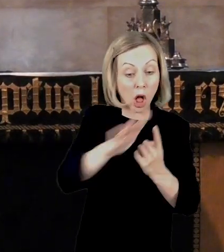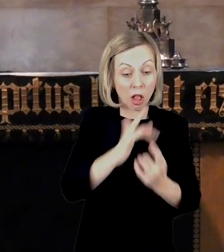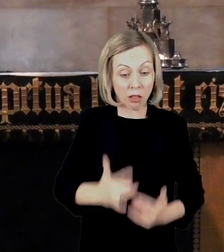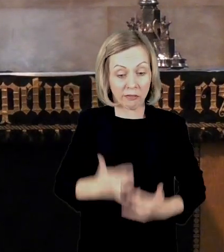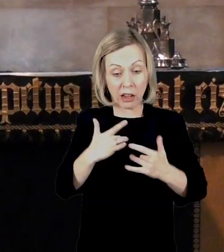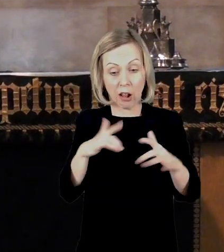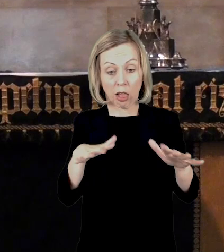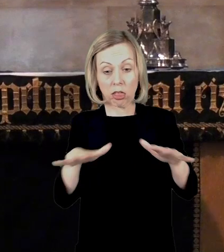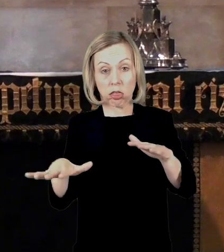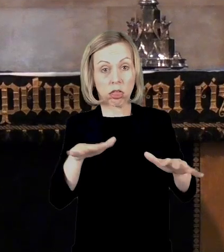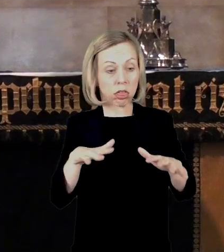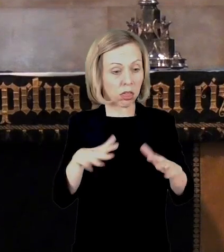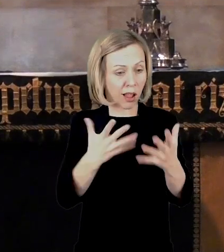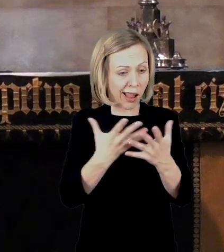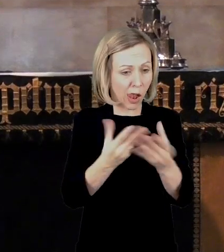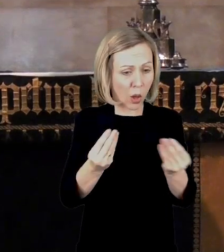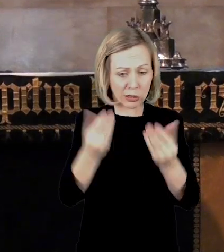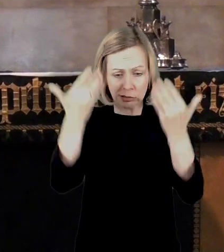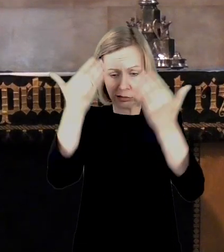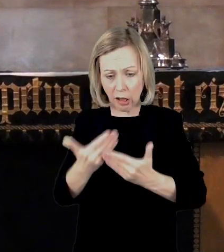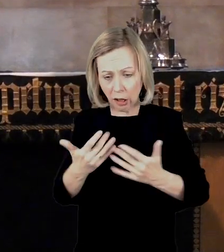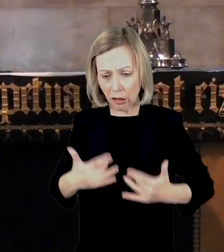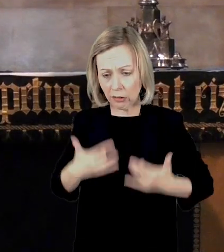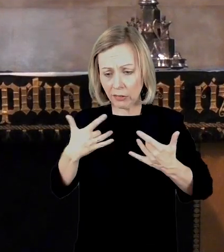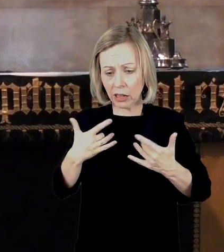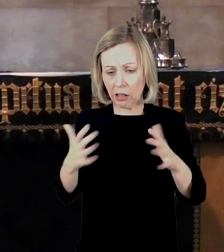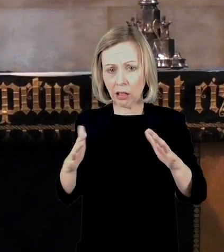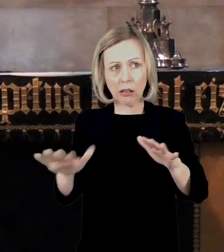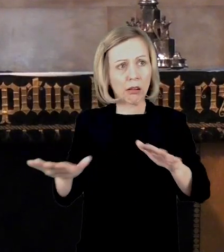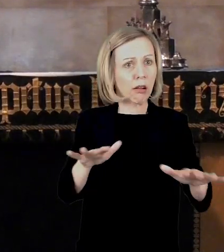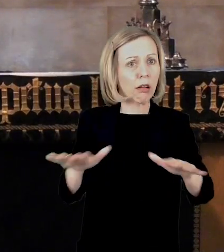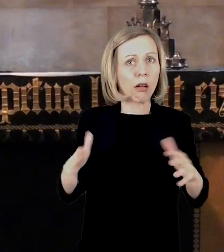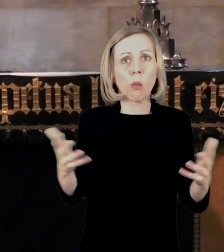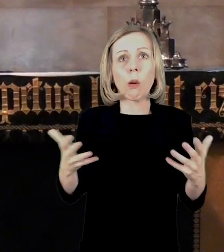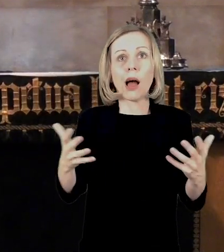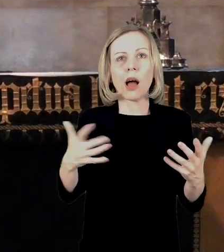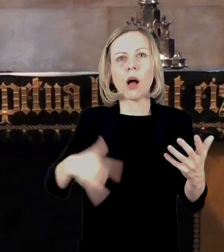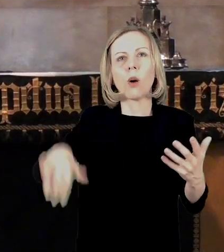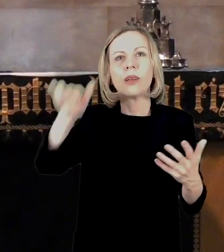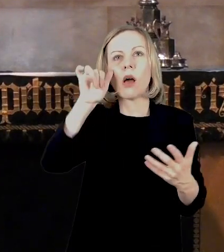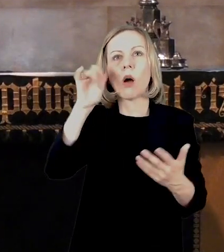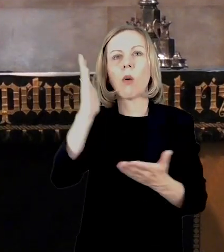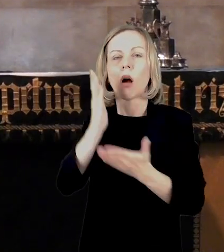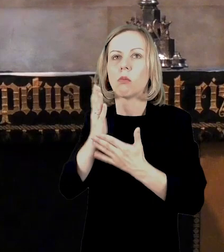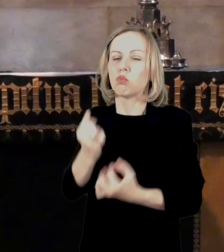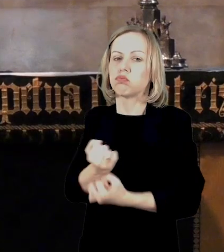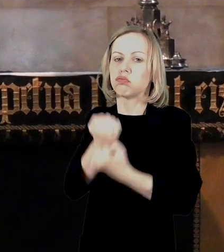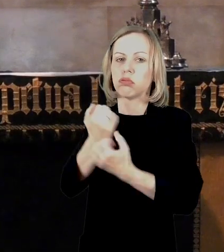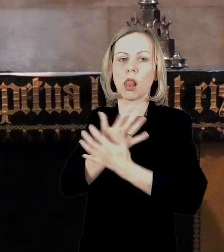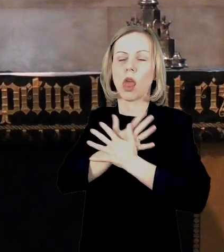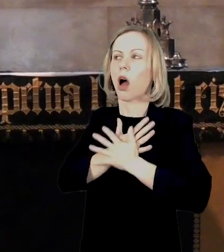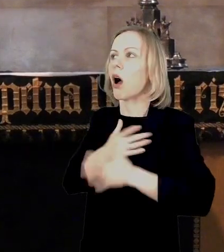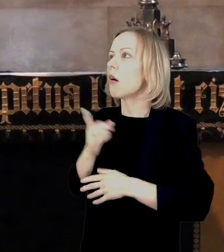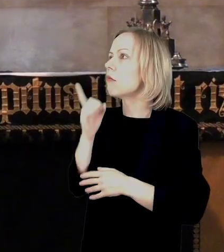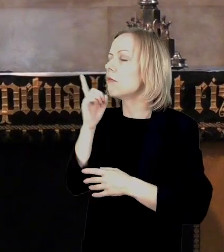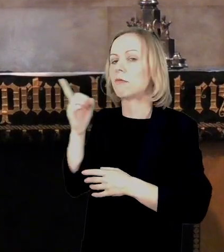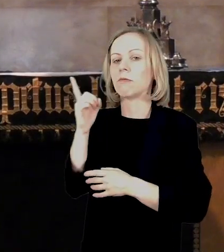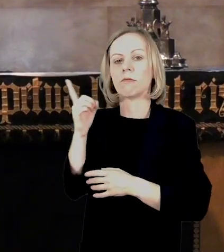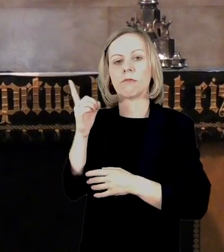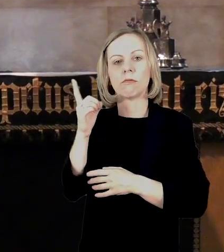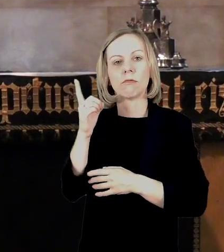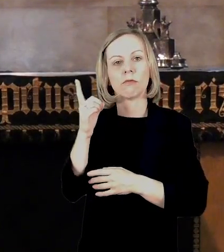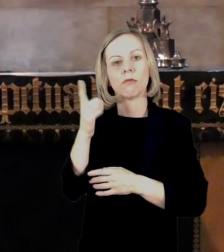even amidst loss and darkness, we may know that we are deeply loved and may live as those